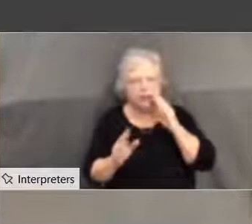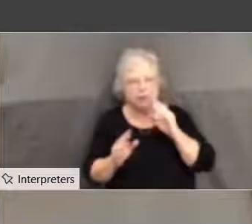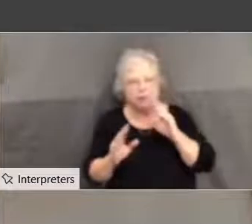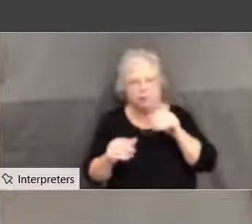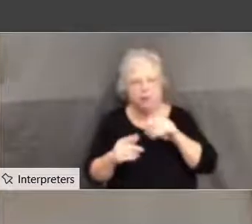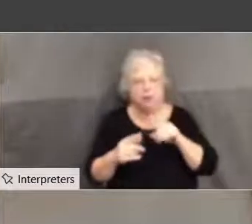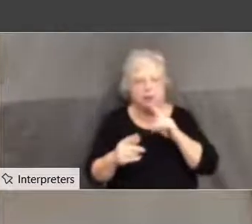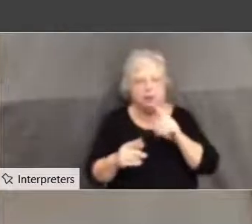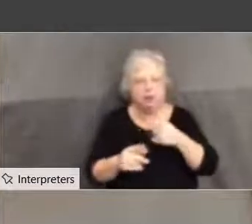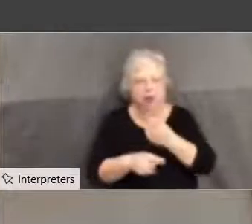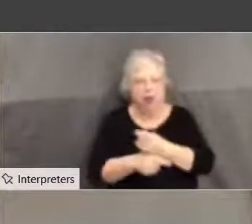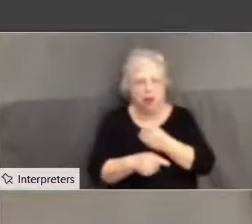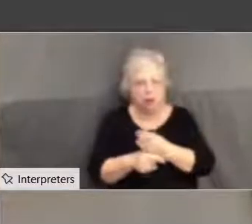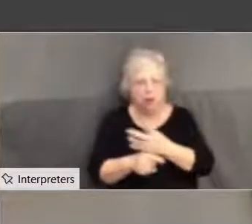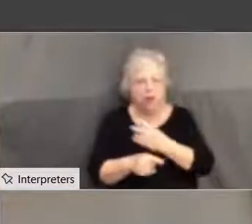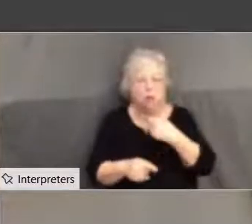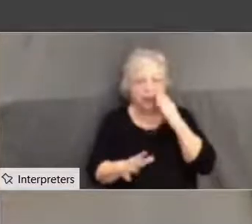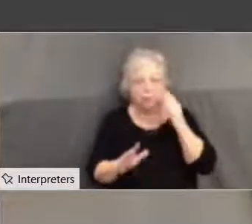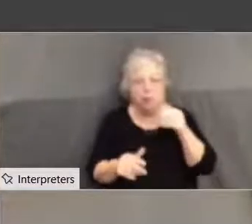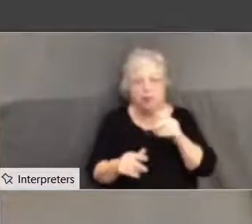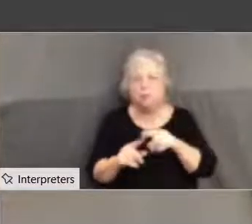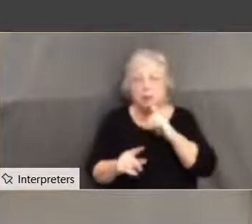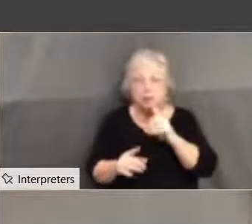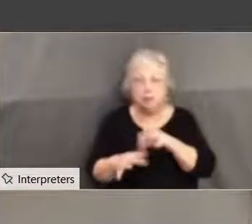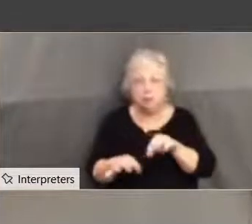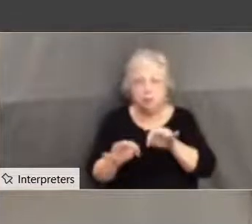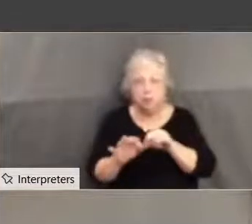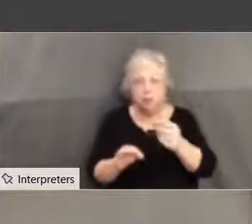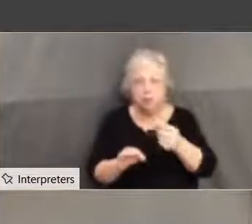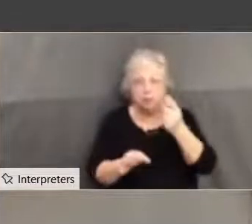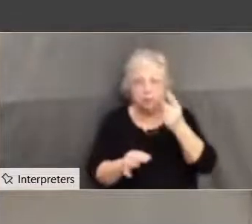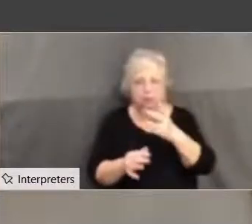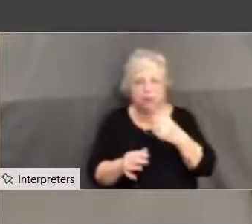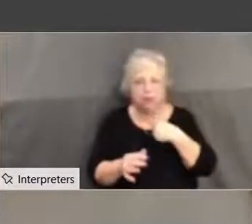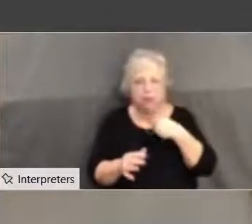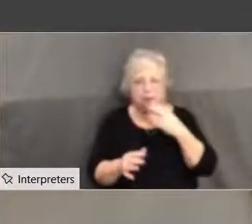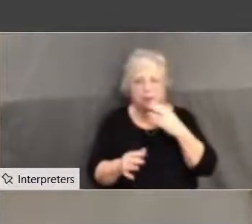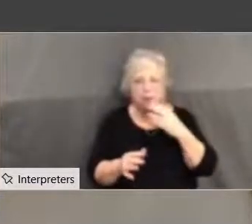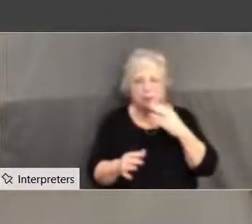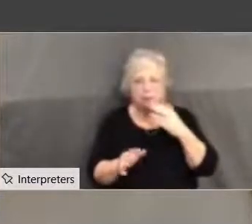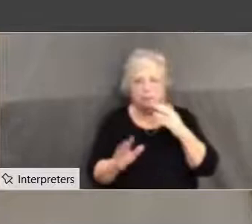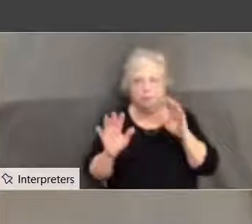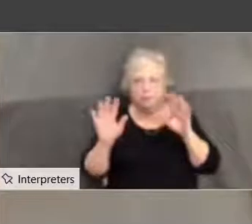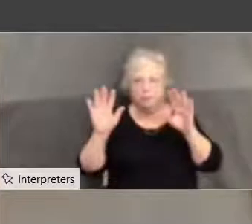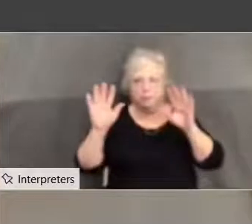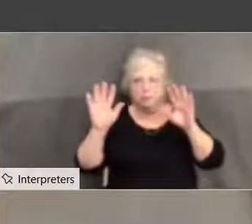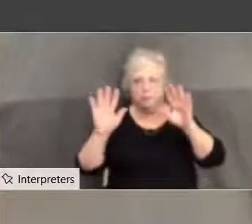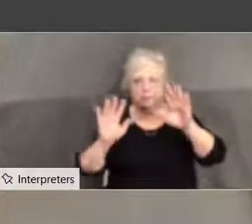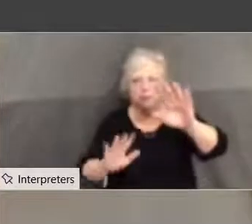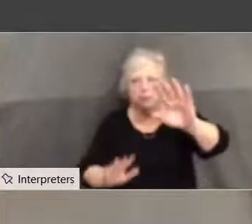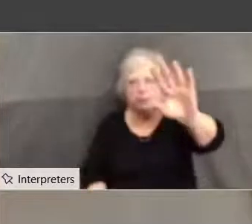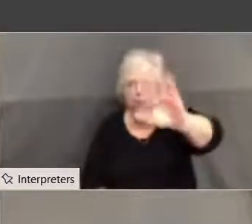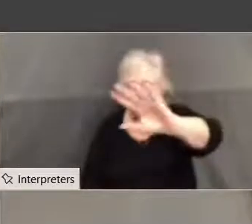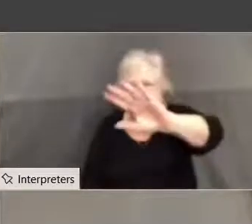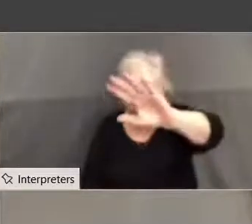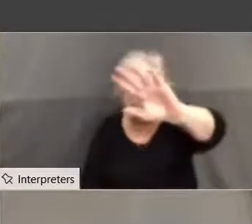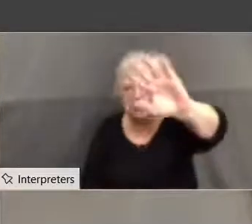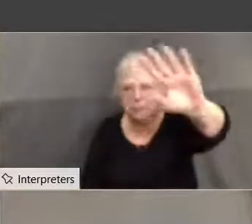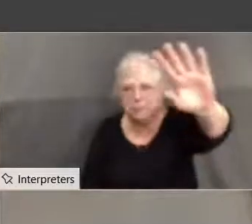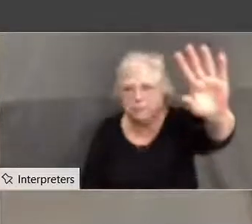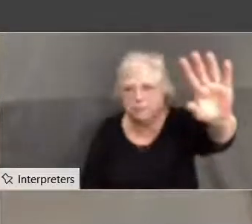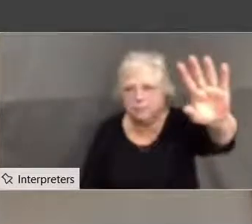what we expect. But it is important to understand, and I appreciate you pointing that out, that there is that additional risk